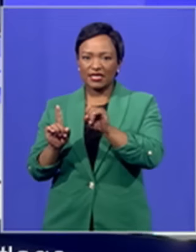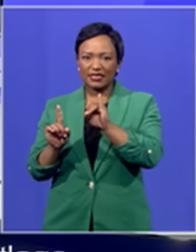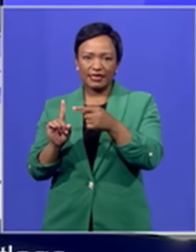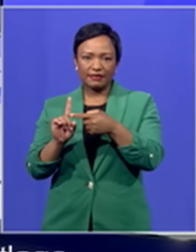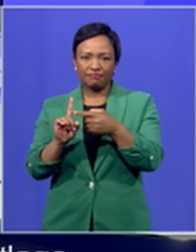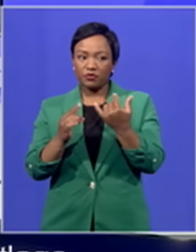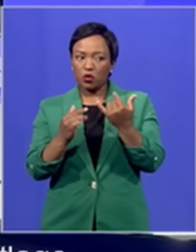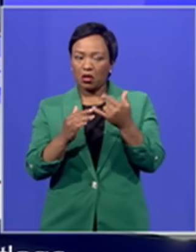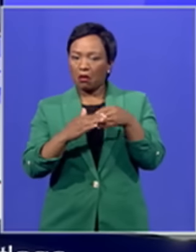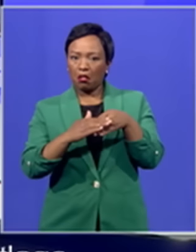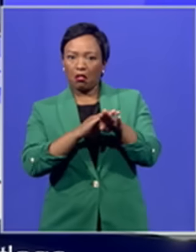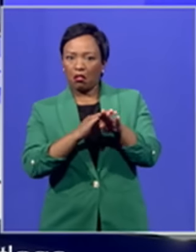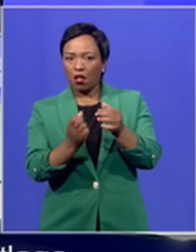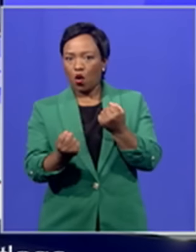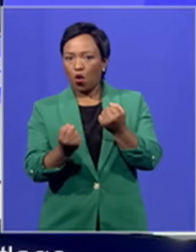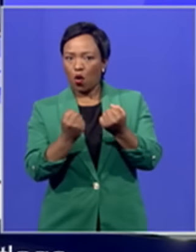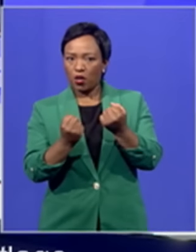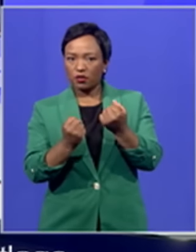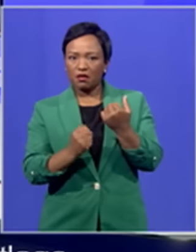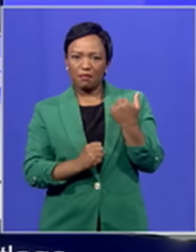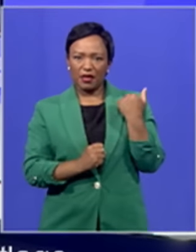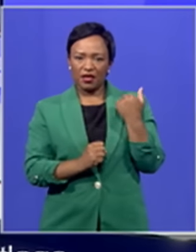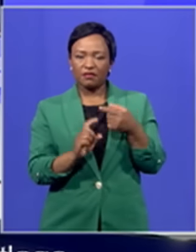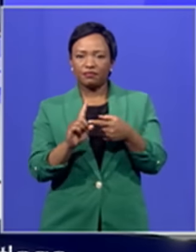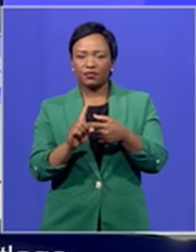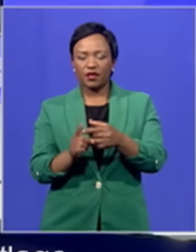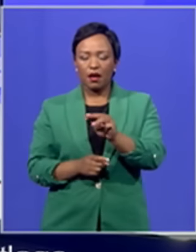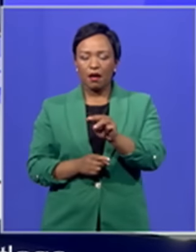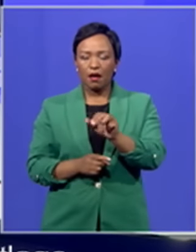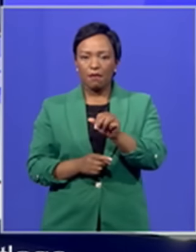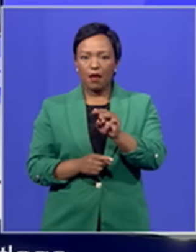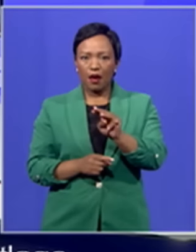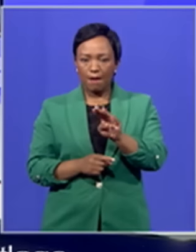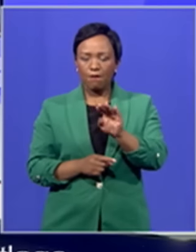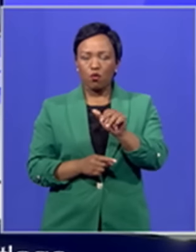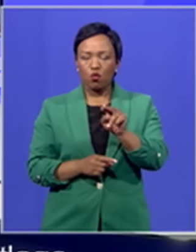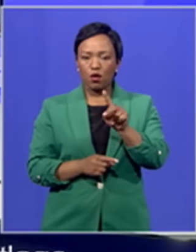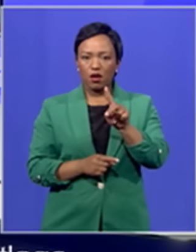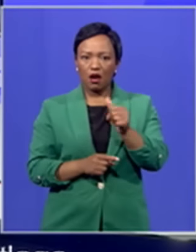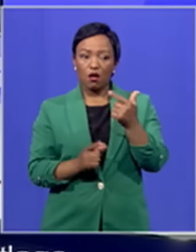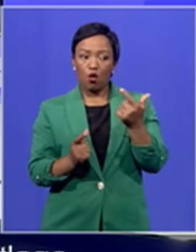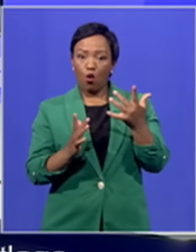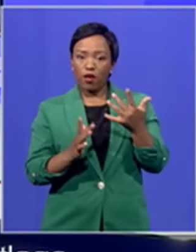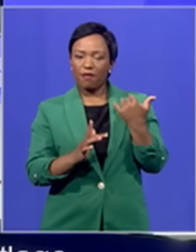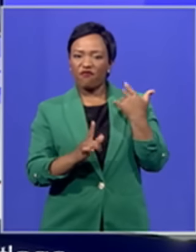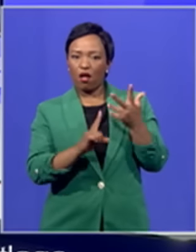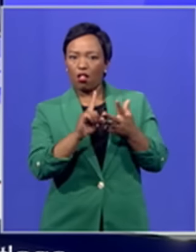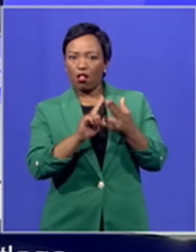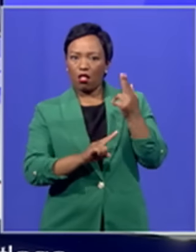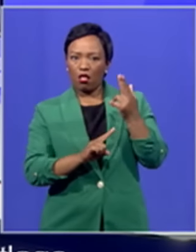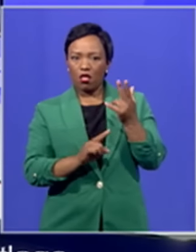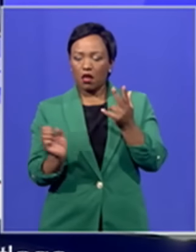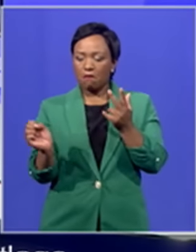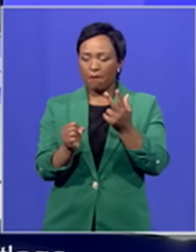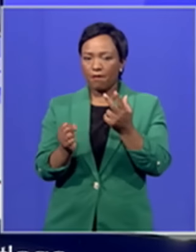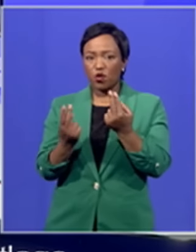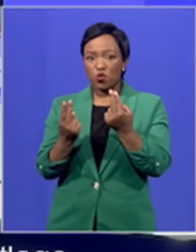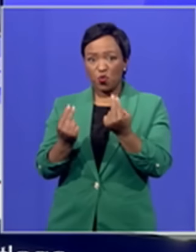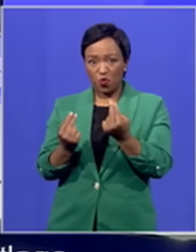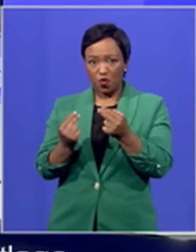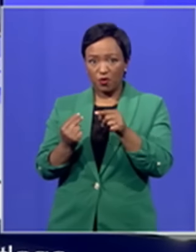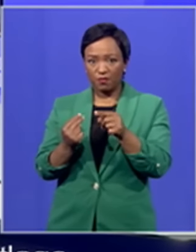iponagatša kgorotsheko. Pele Mabunda o fedišitše ditirelo tša gagwe le moemedi wa gagwe wa peleng gomme gwa thola yo moswa.